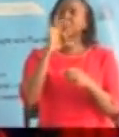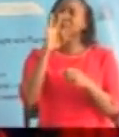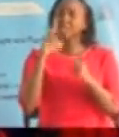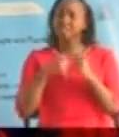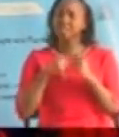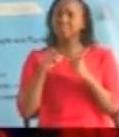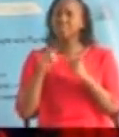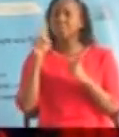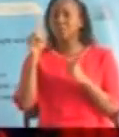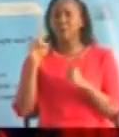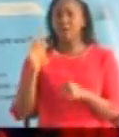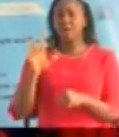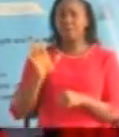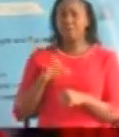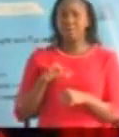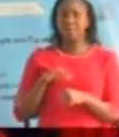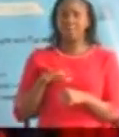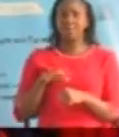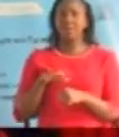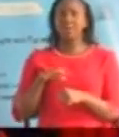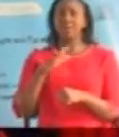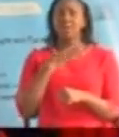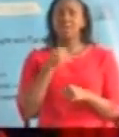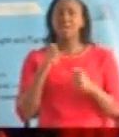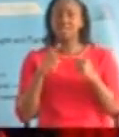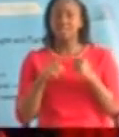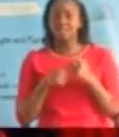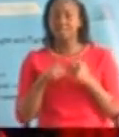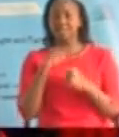36.7% females and